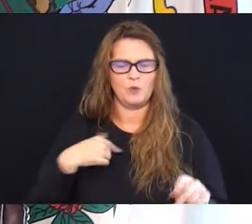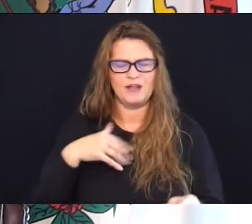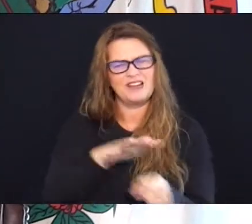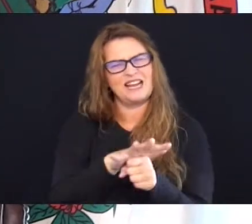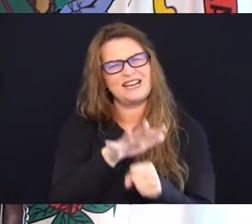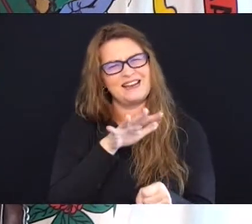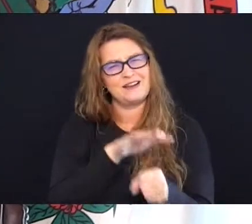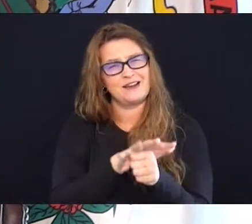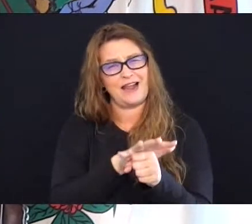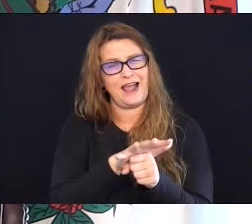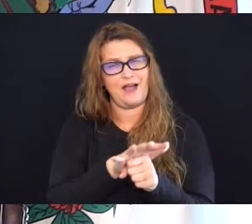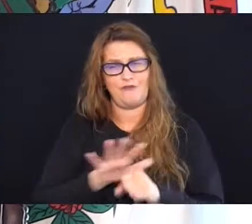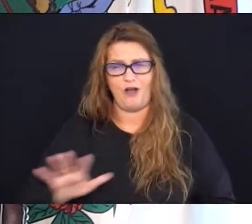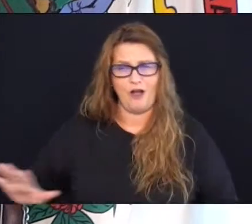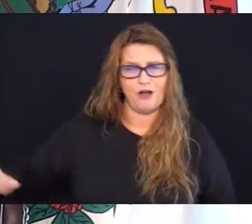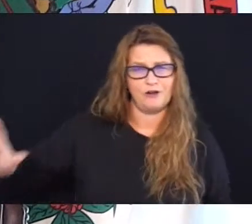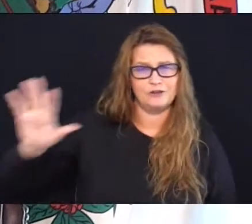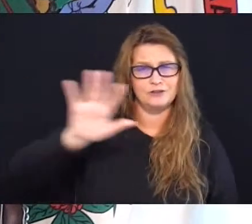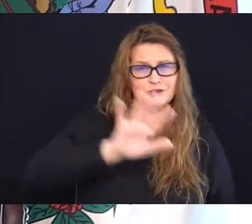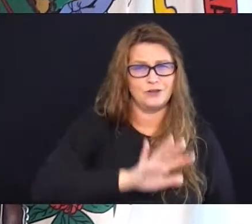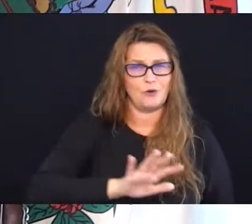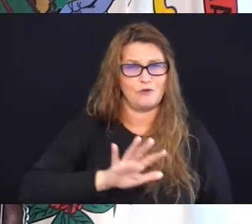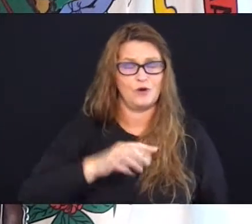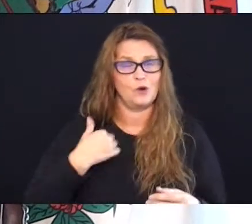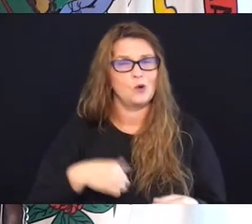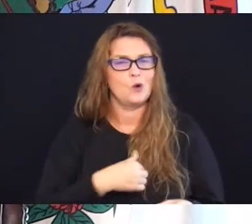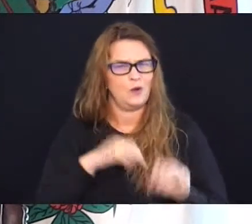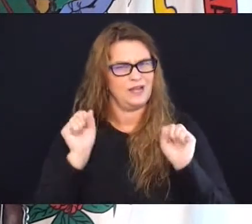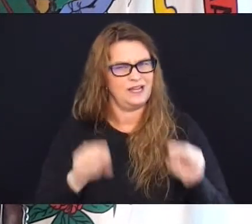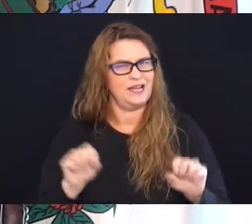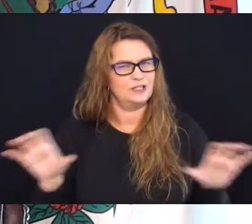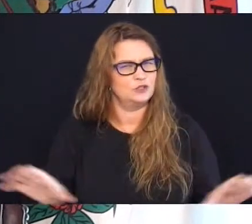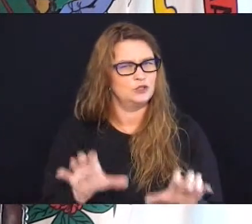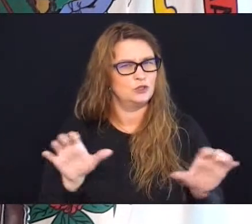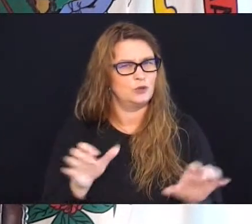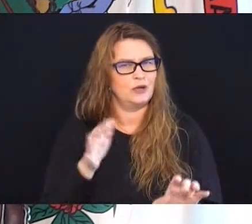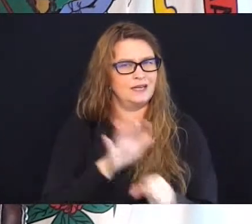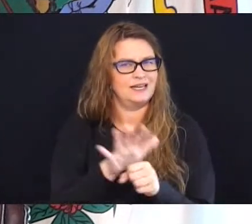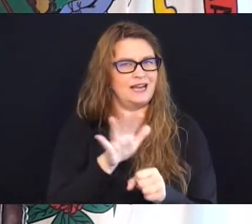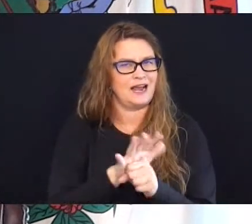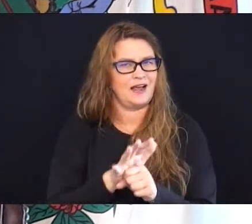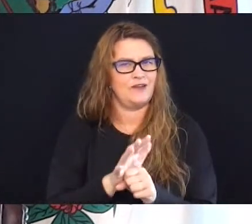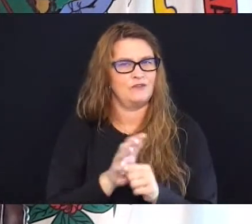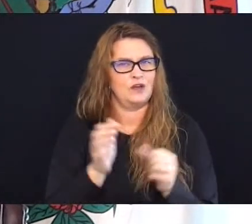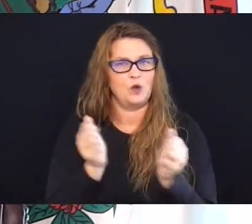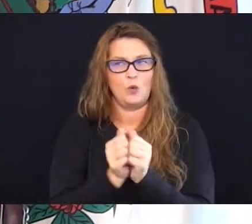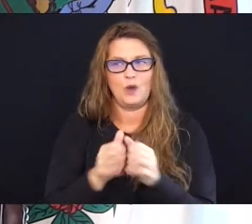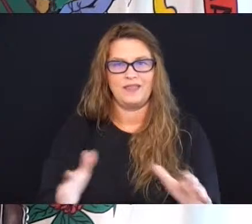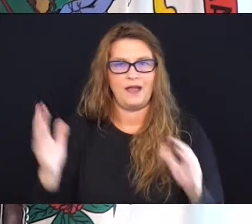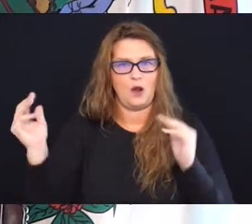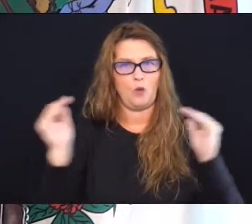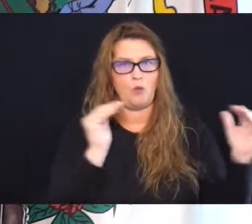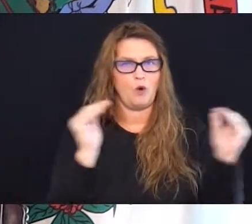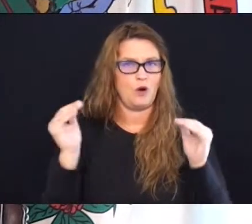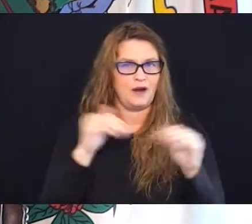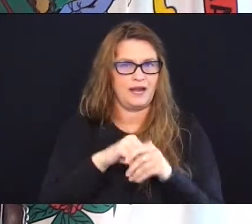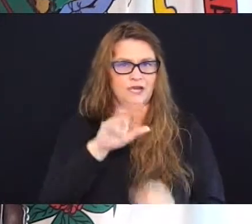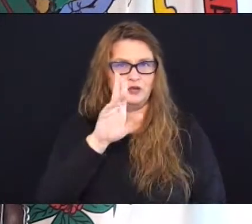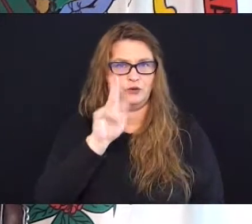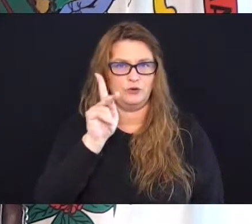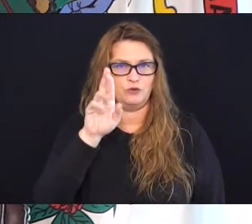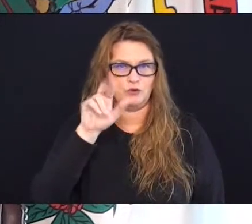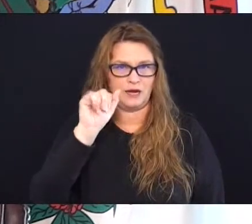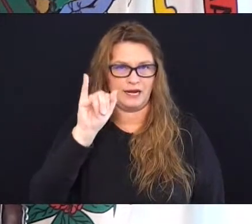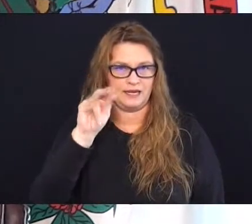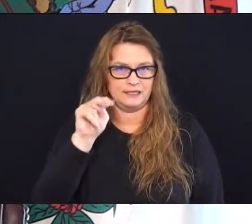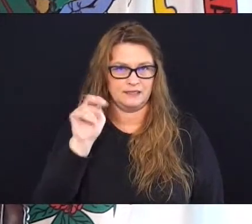globe today for our products that we can do very well, surely without any war in Ukraine. But with